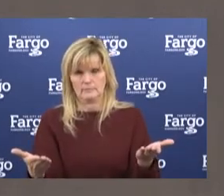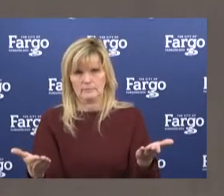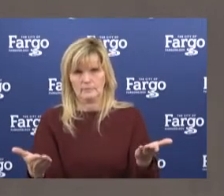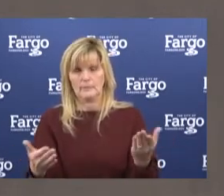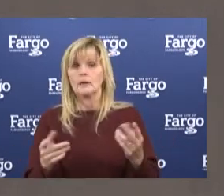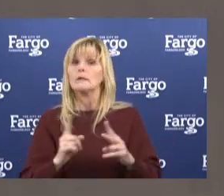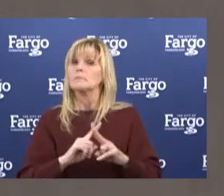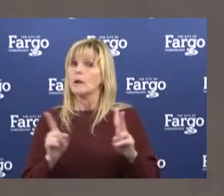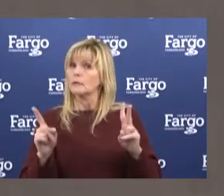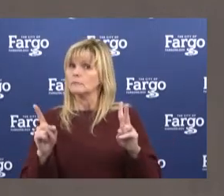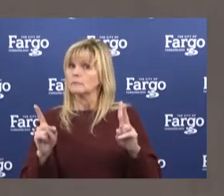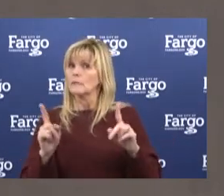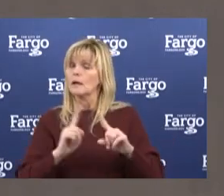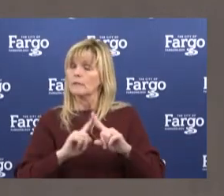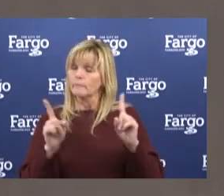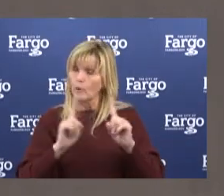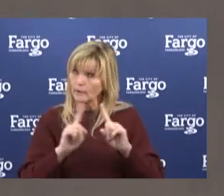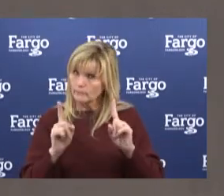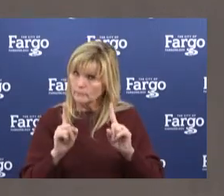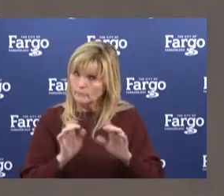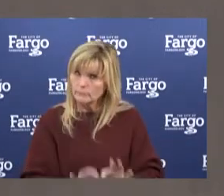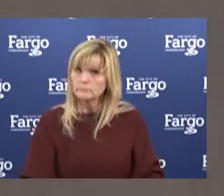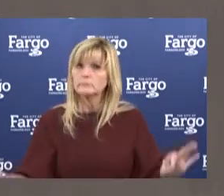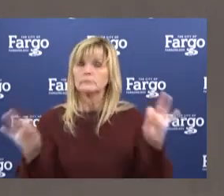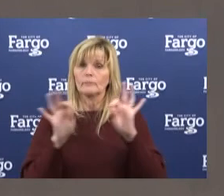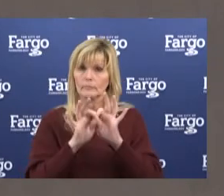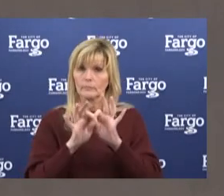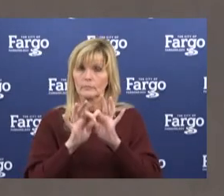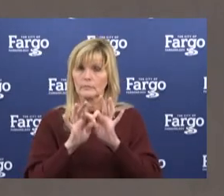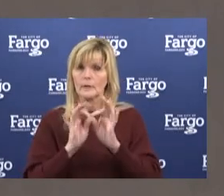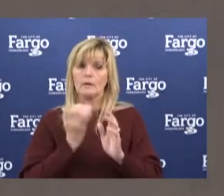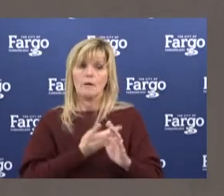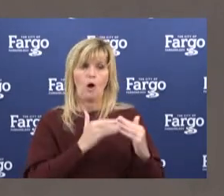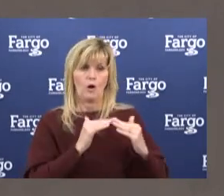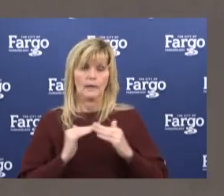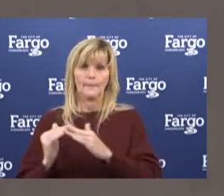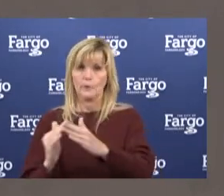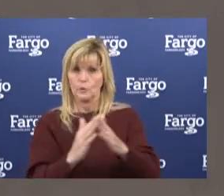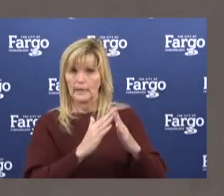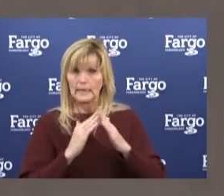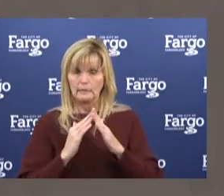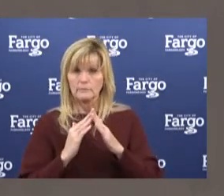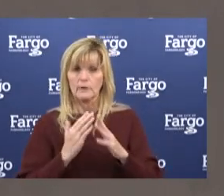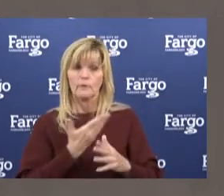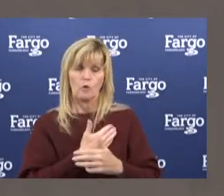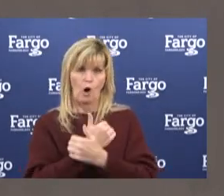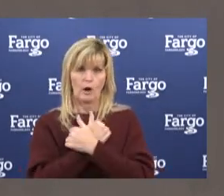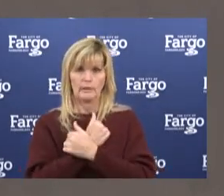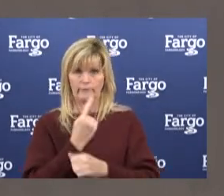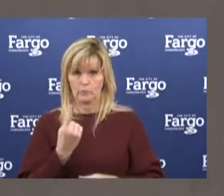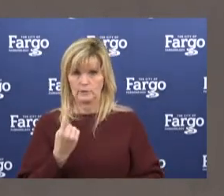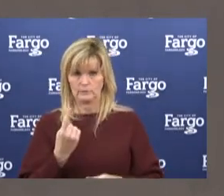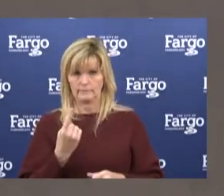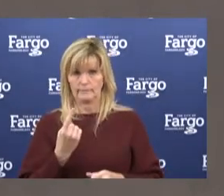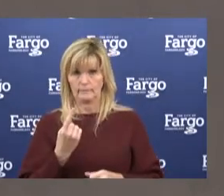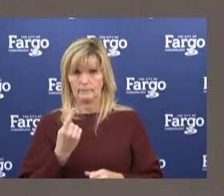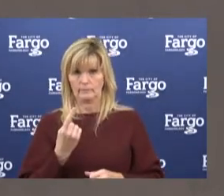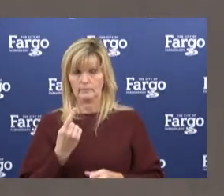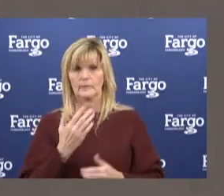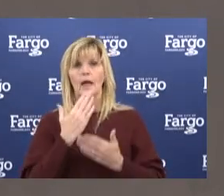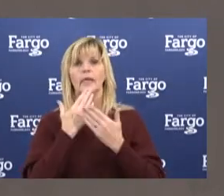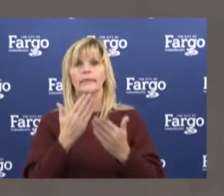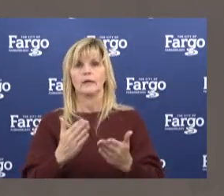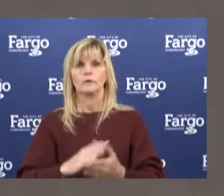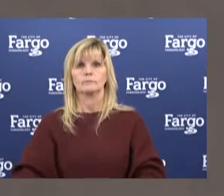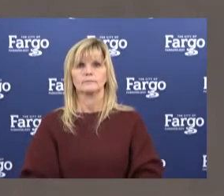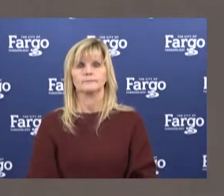but very, very, very important to the well-being of our communities and for our loved ones. Thank you,